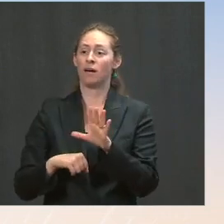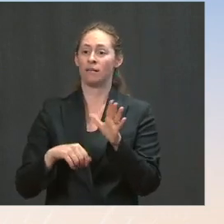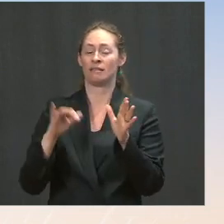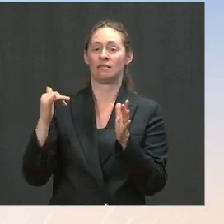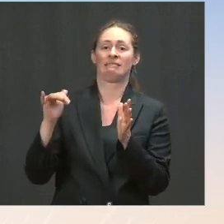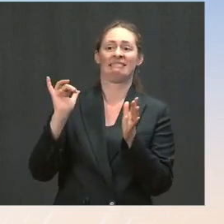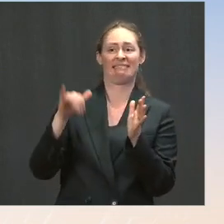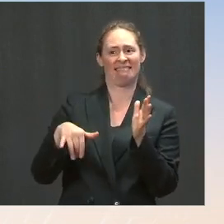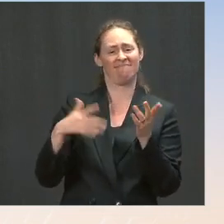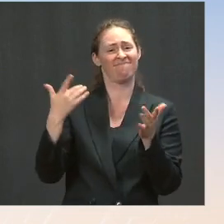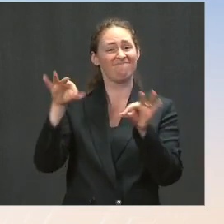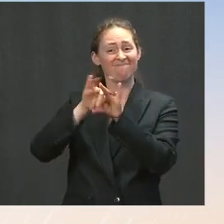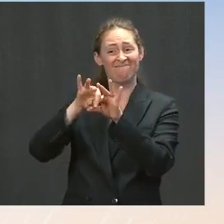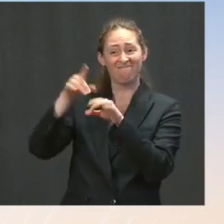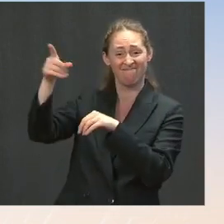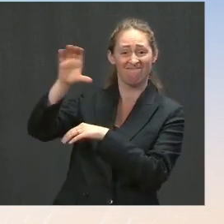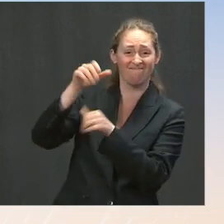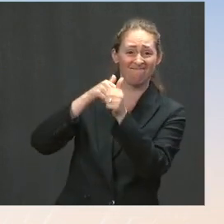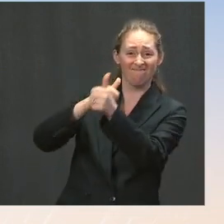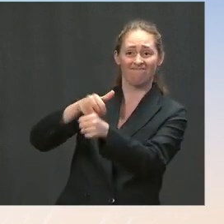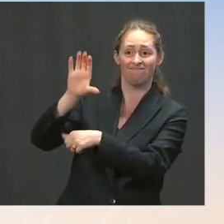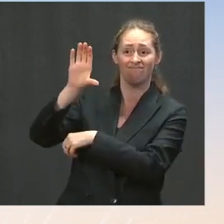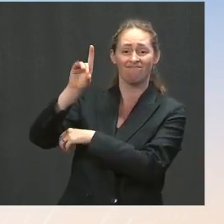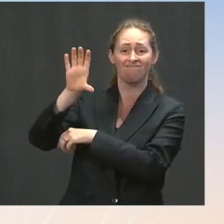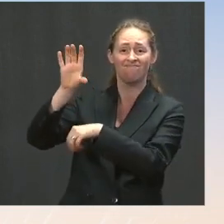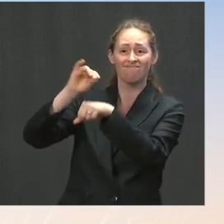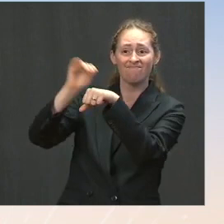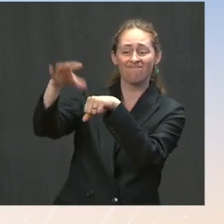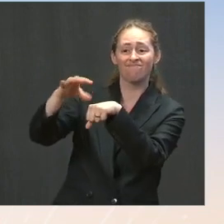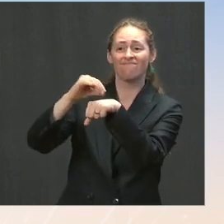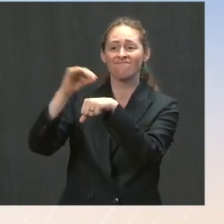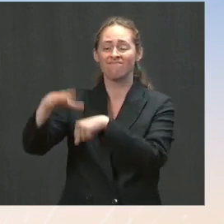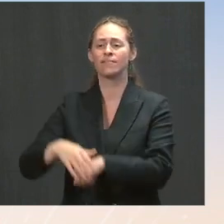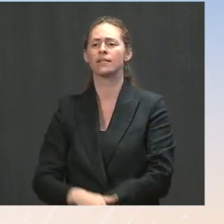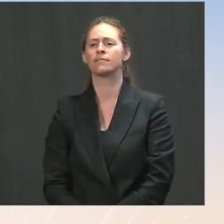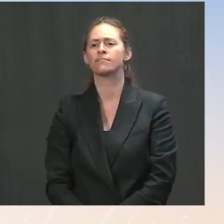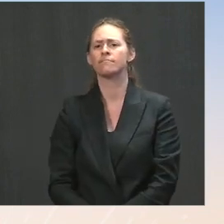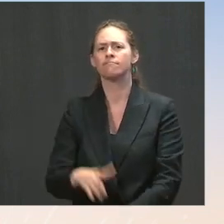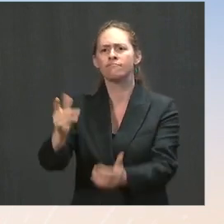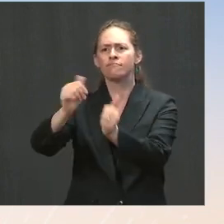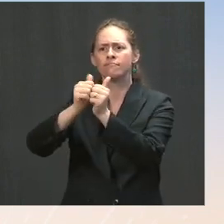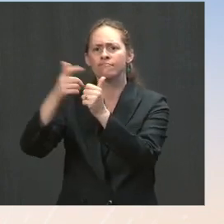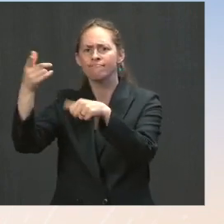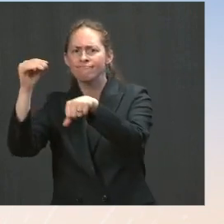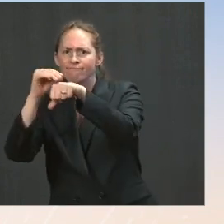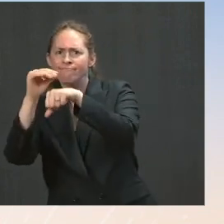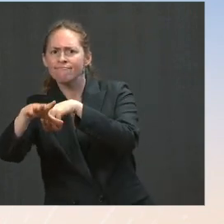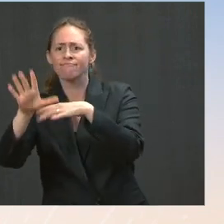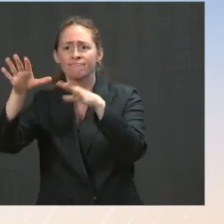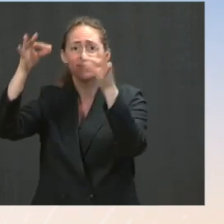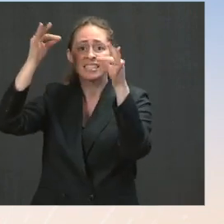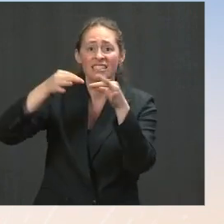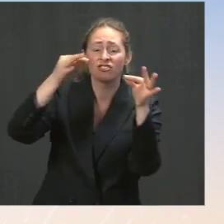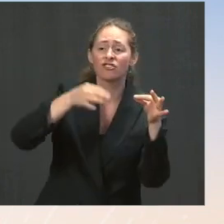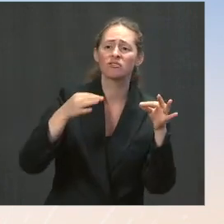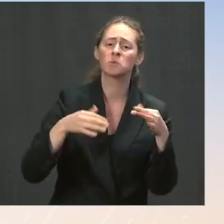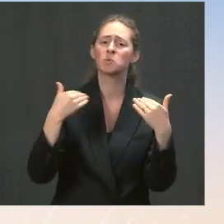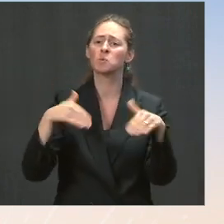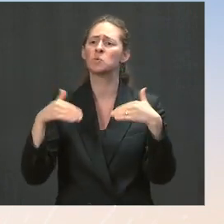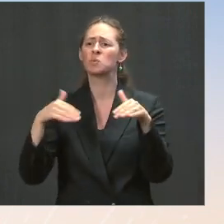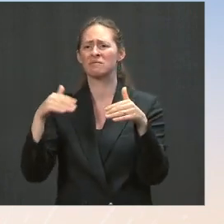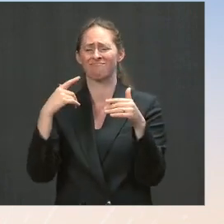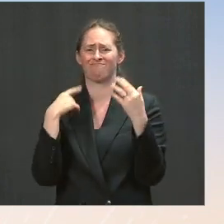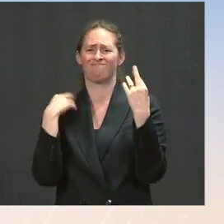CDC today. I don't know how it will influence local elected officials in these states, but I certainly hope for the health and well-being of the